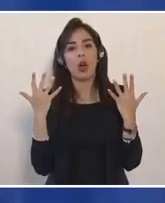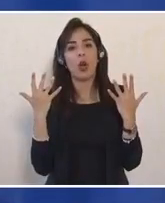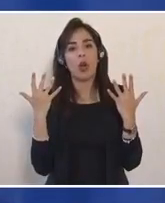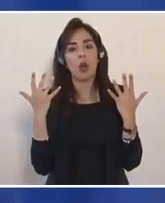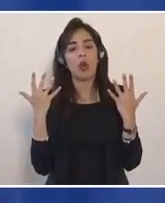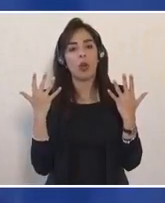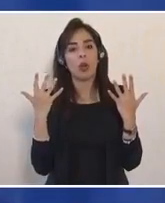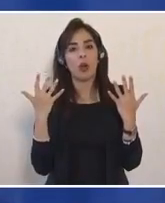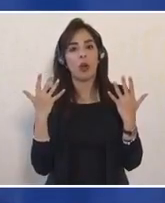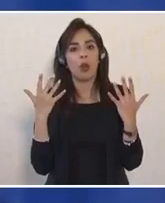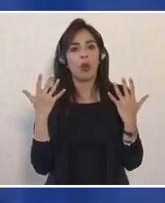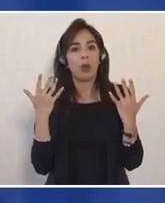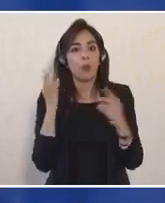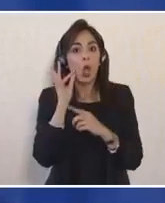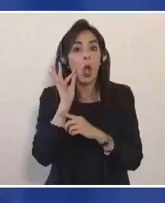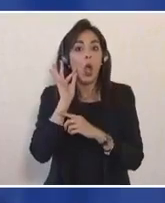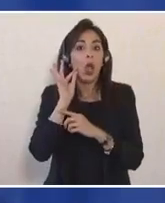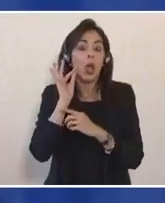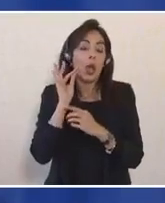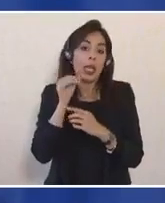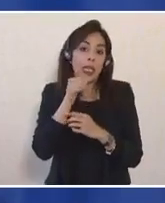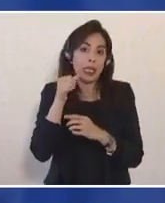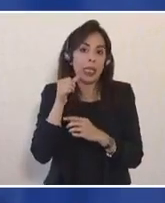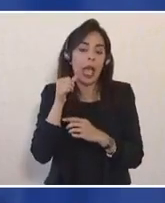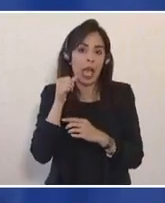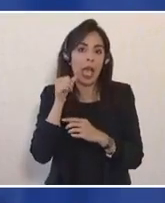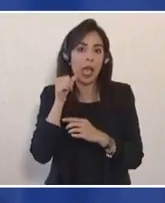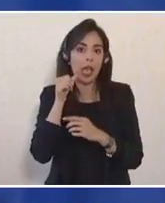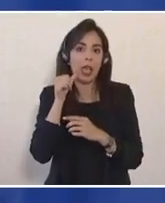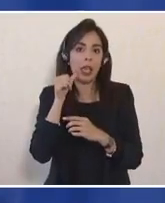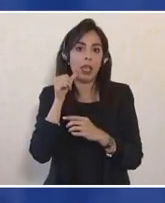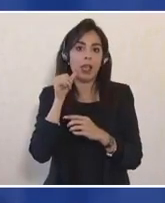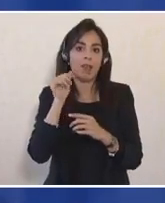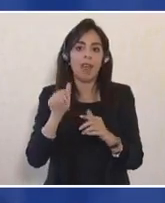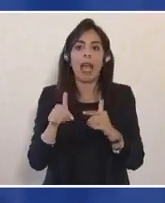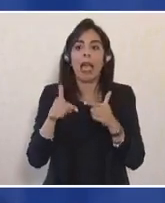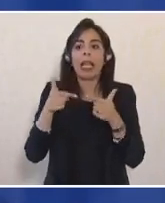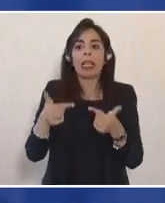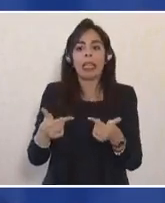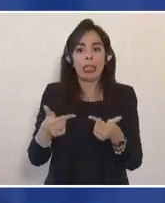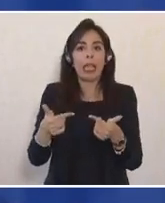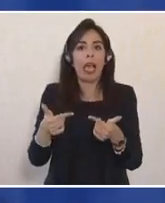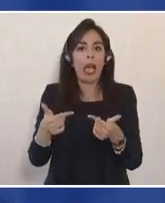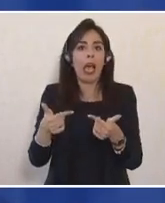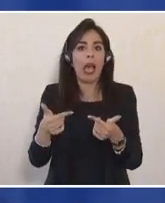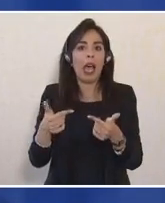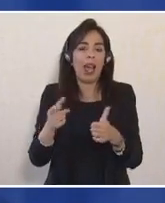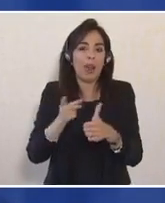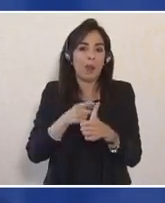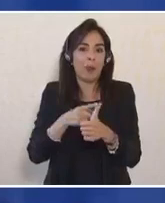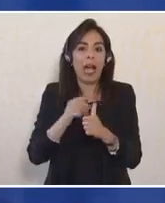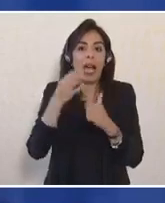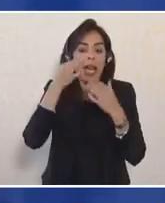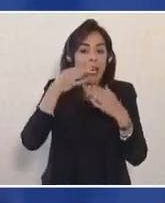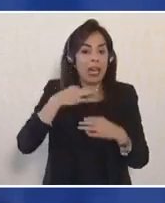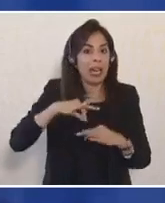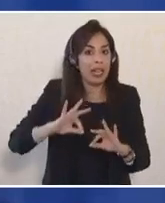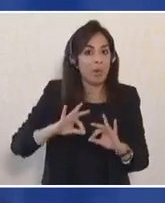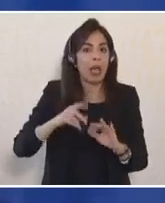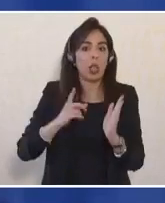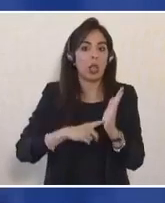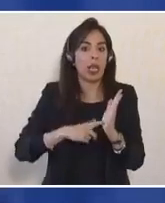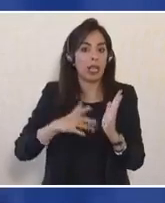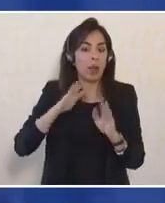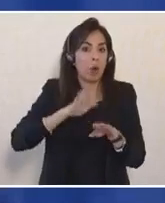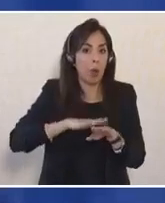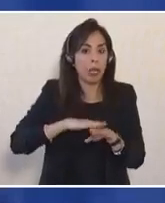and know-how will go together with IP rights. Having said that, I think it is very interesting and a